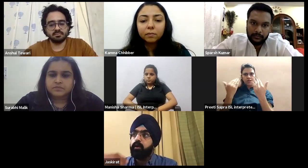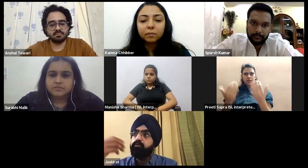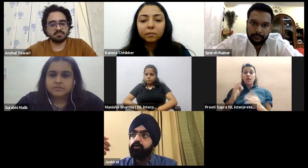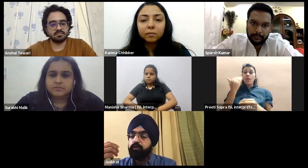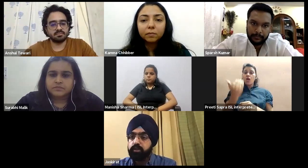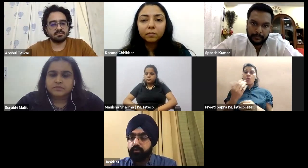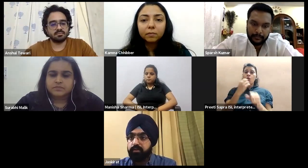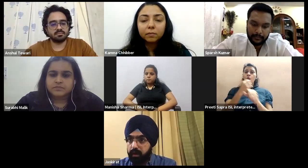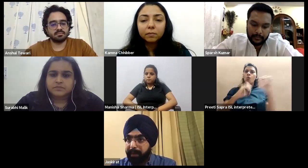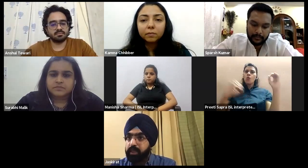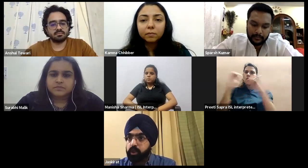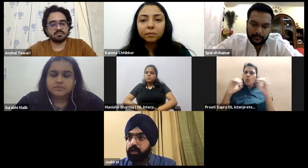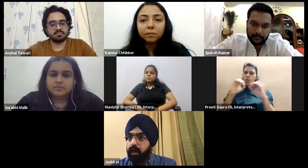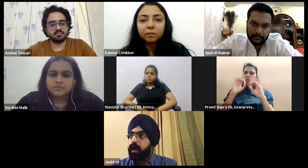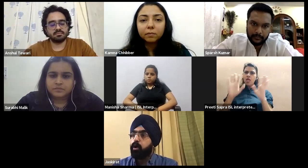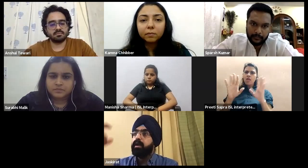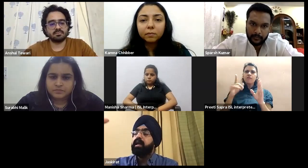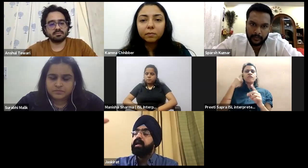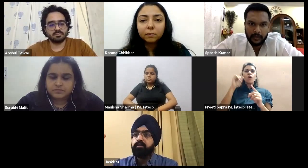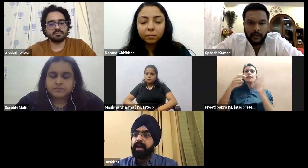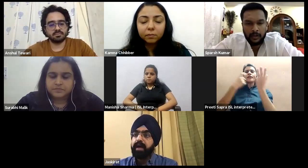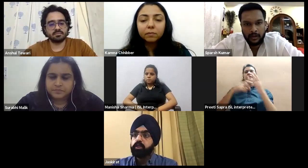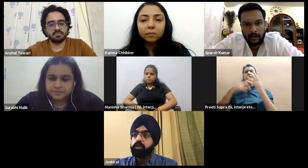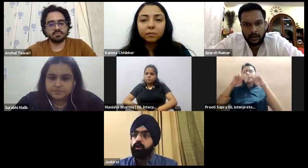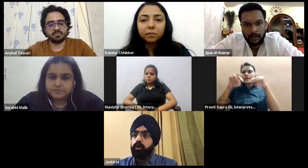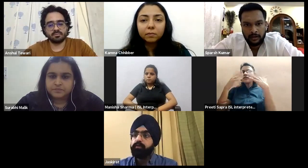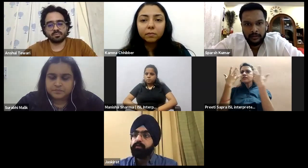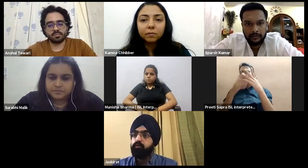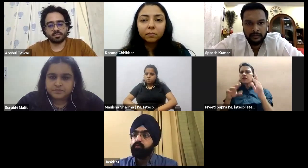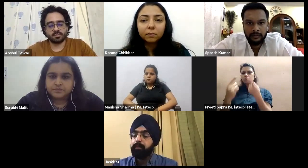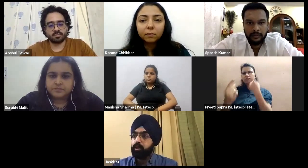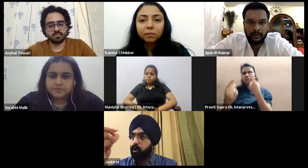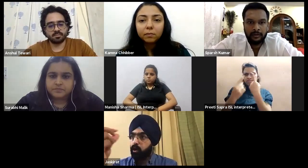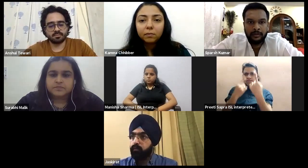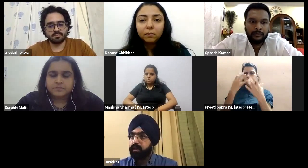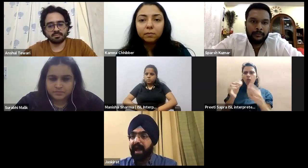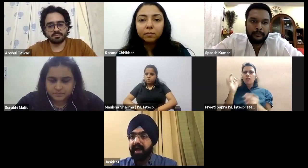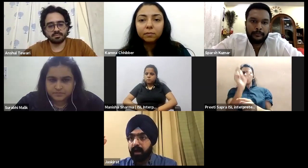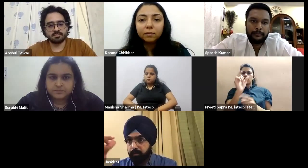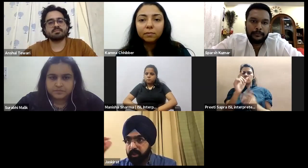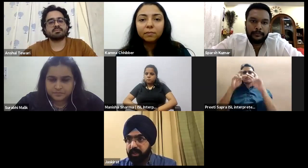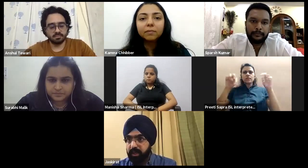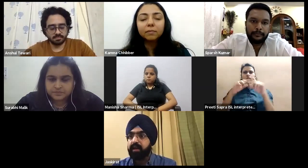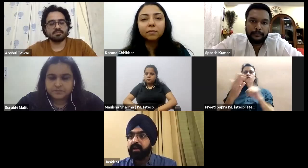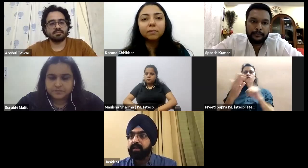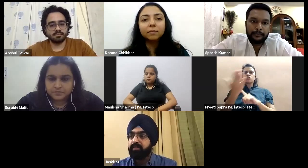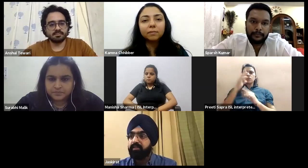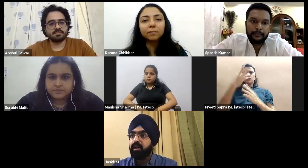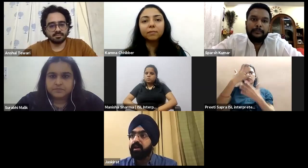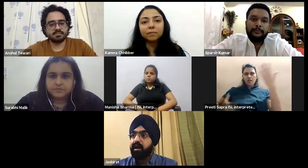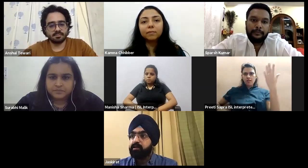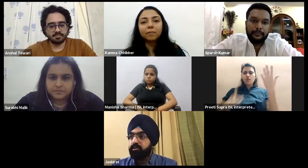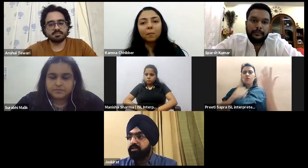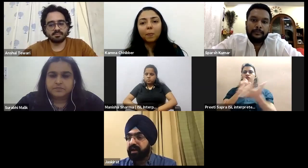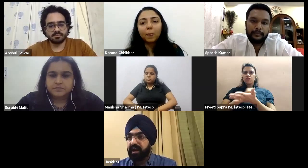an option when if you search for certain information, it prominently ranks the fact check story of that information along with